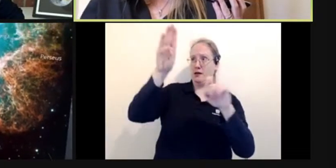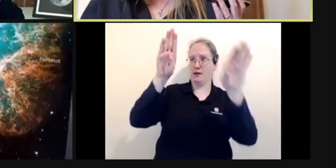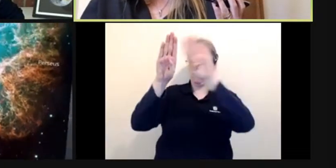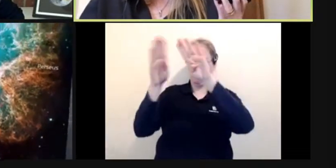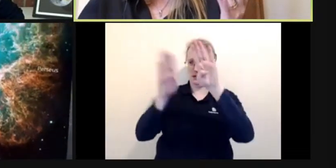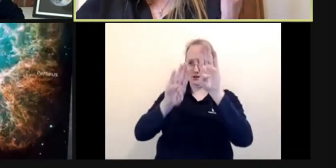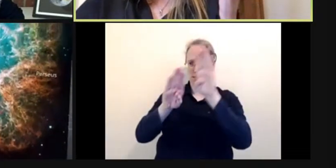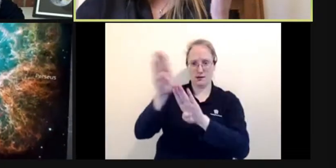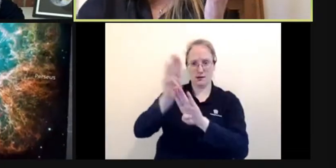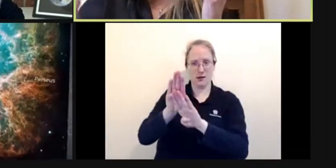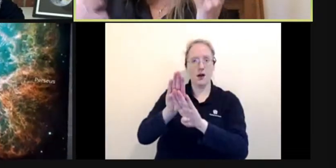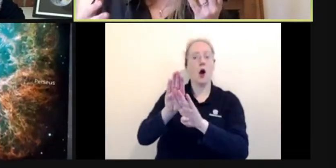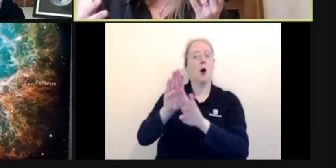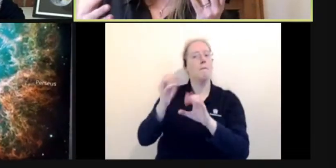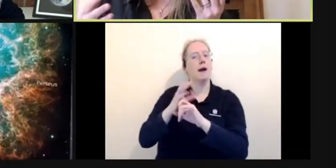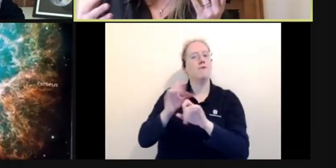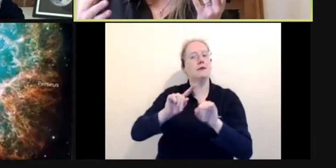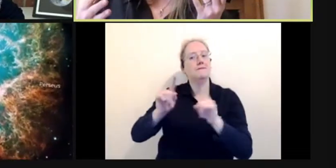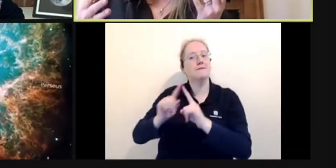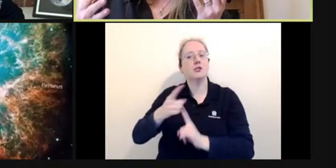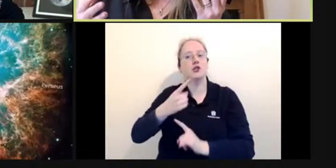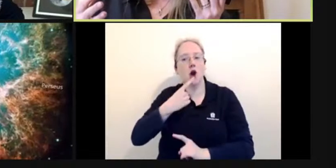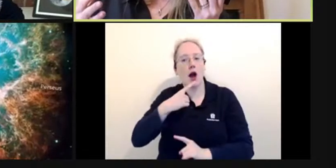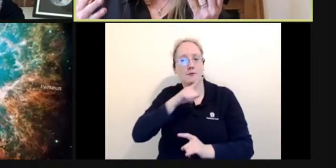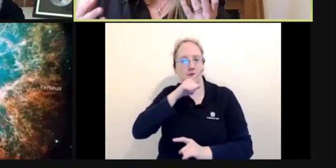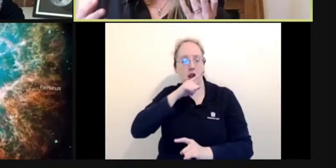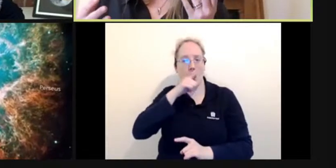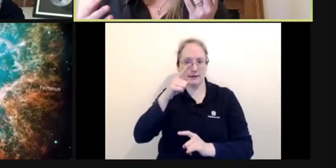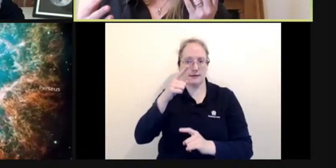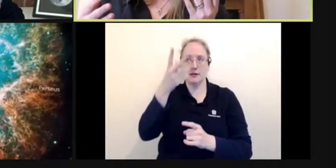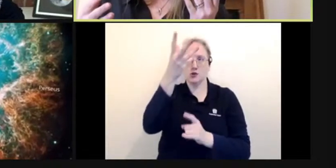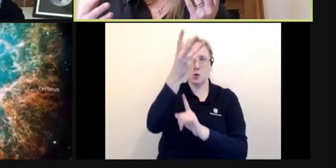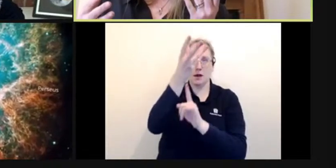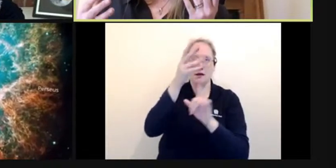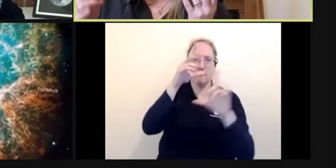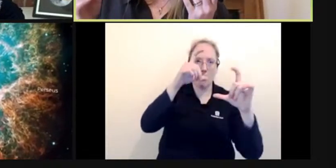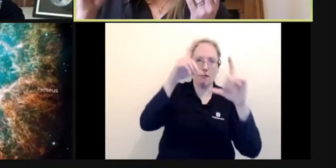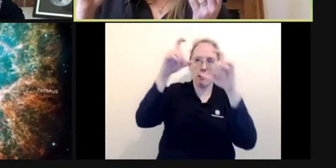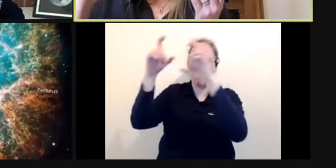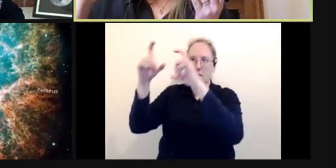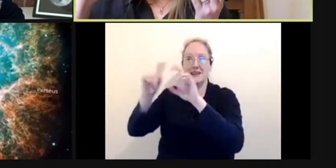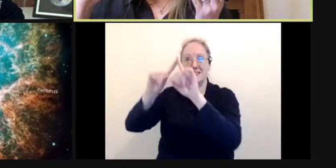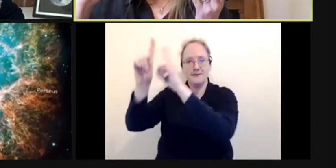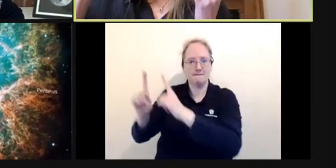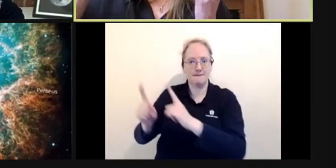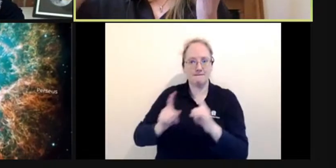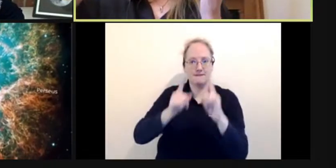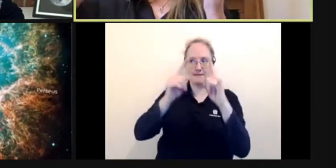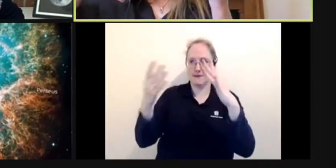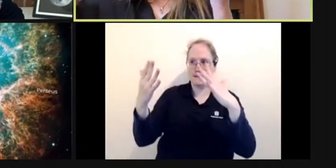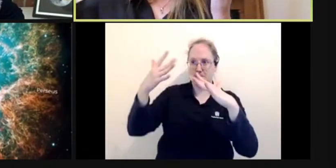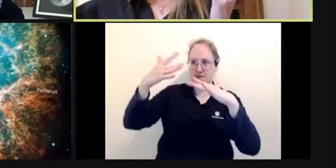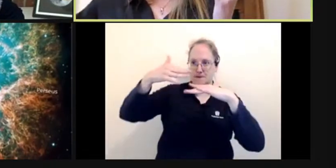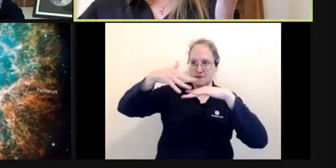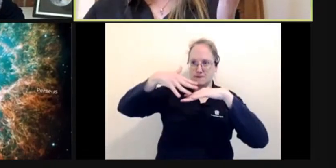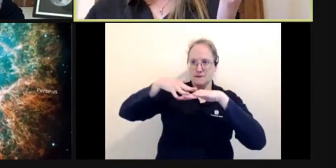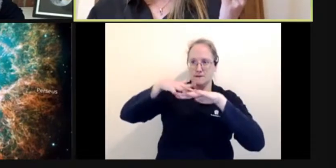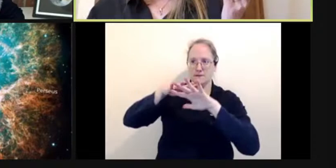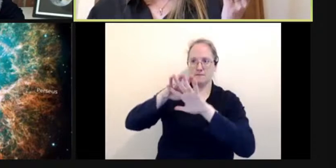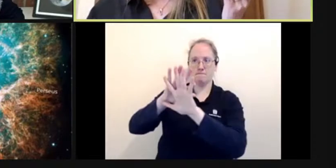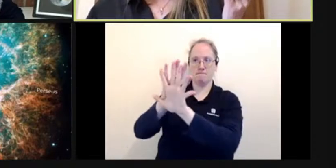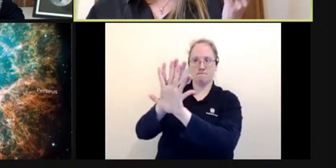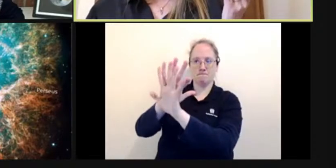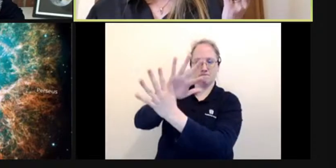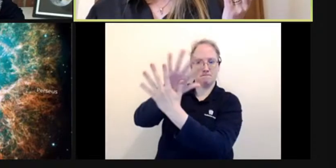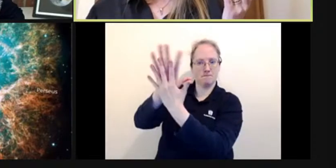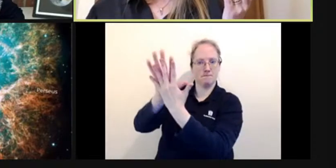that allow us to see this full picture of what is going on. And so you can see all of this beautiful